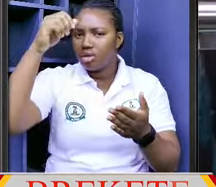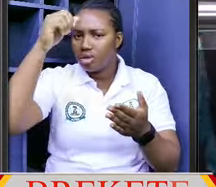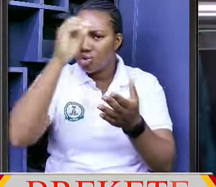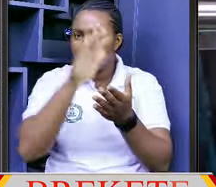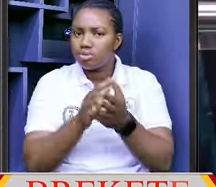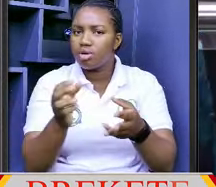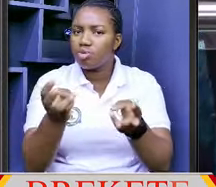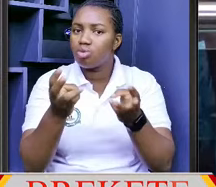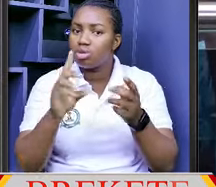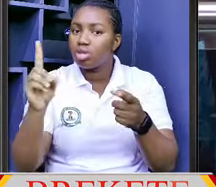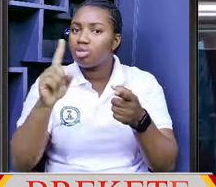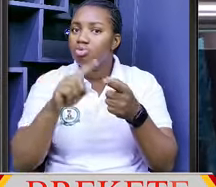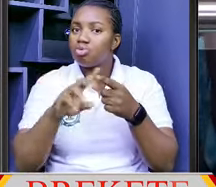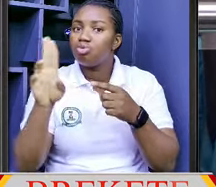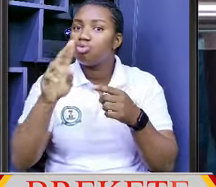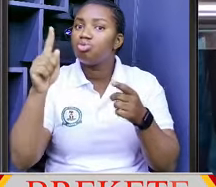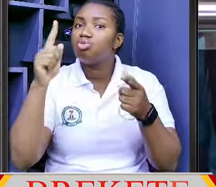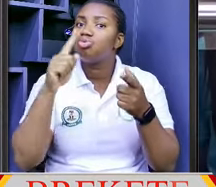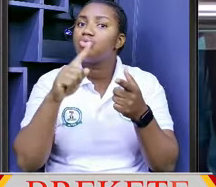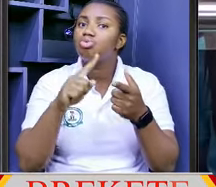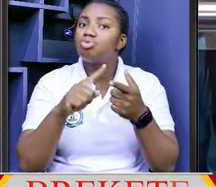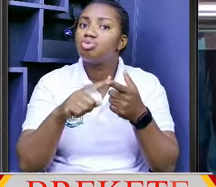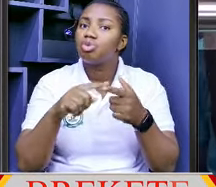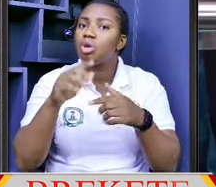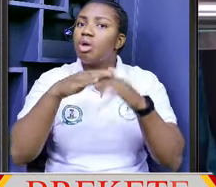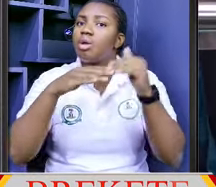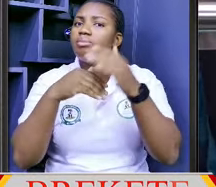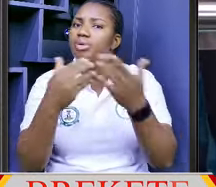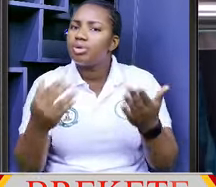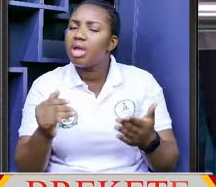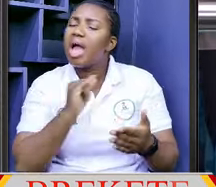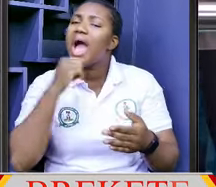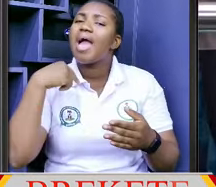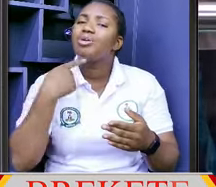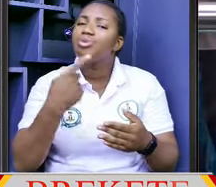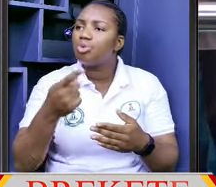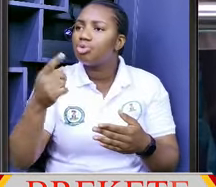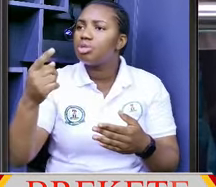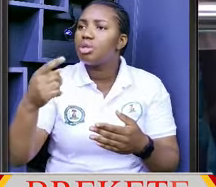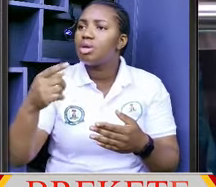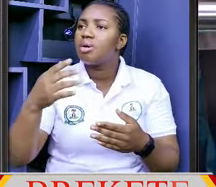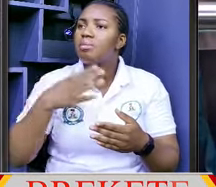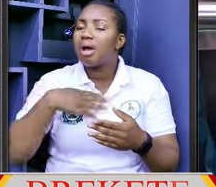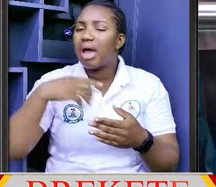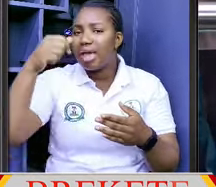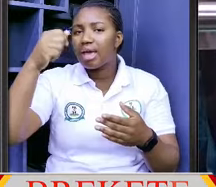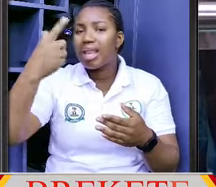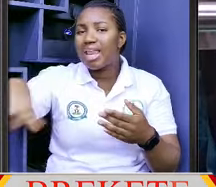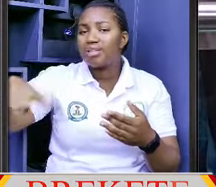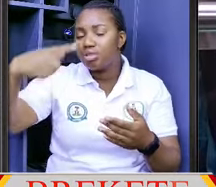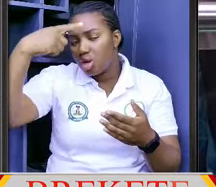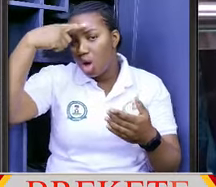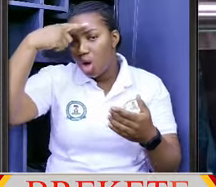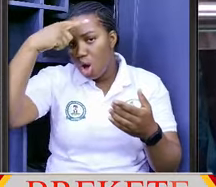And carry and give us the money, maybe we use the, take use the eat. They say they no agree, they go build